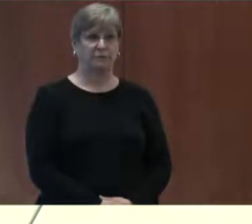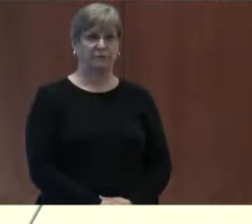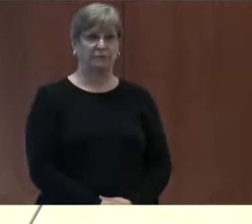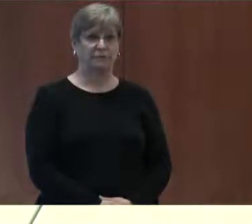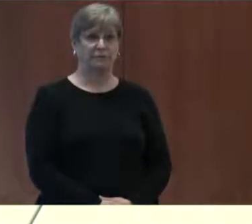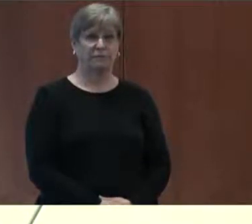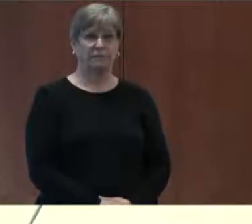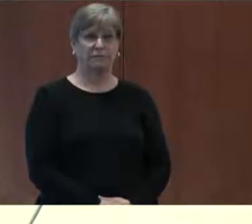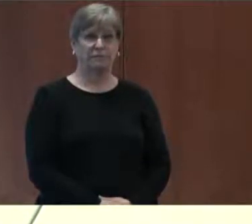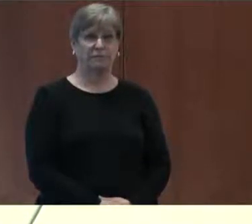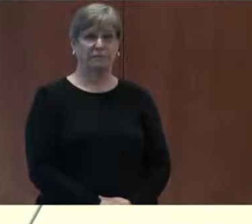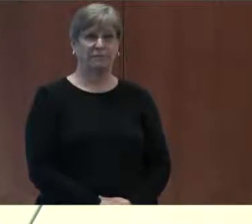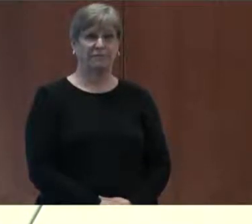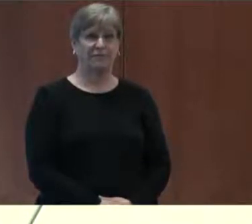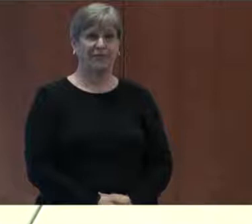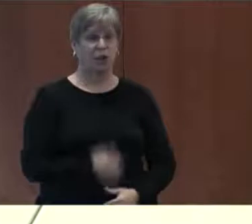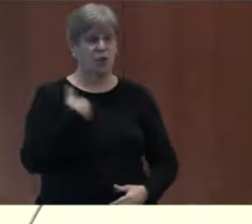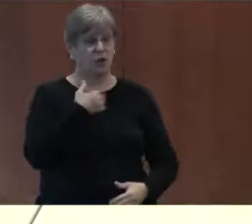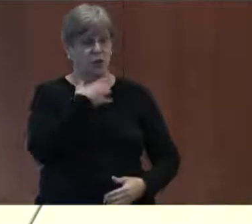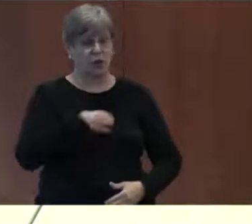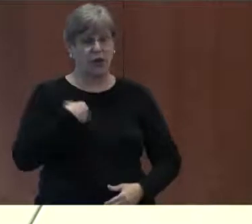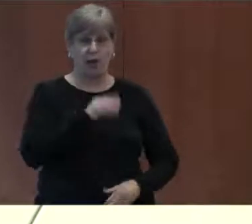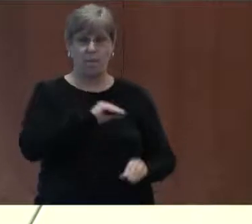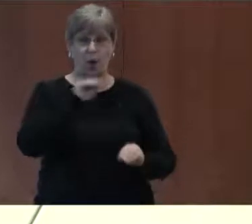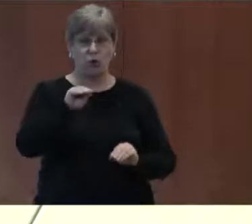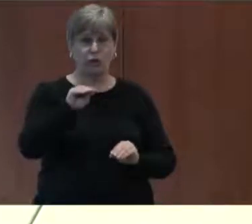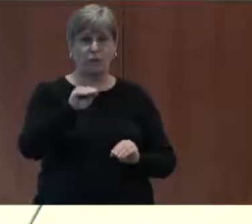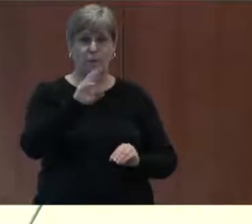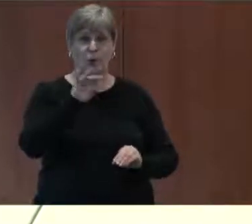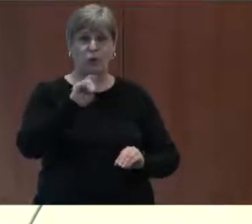Official motion maker over here.